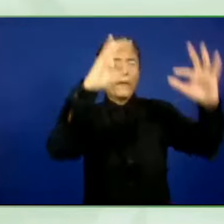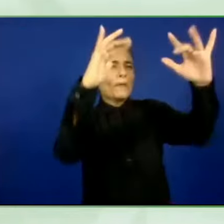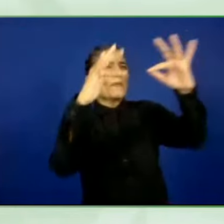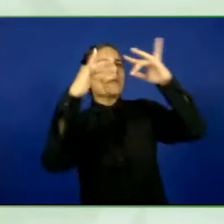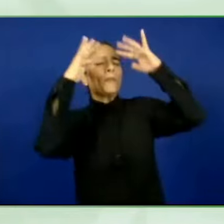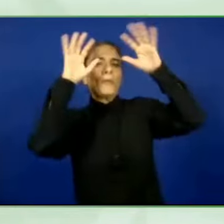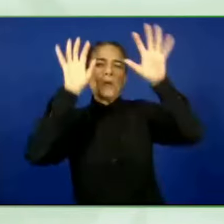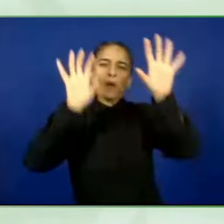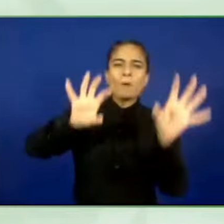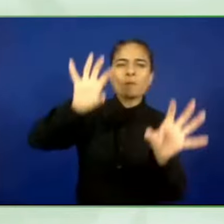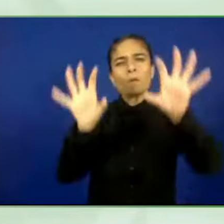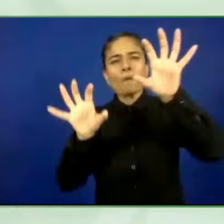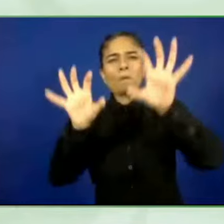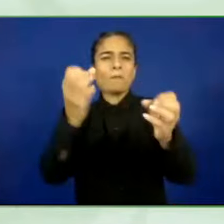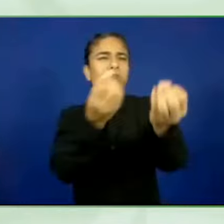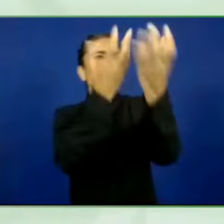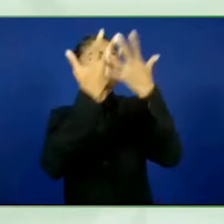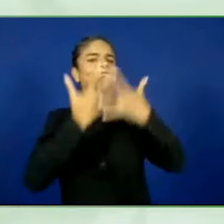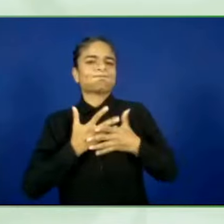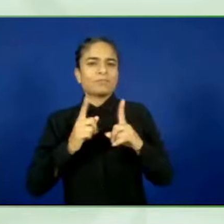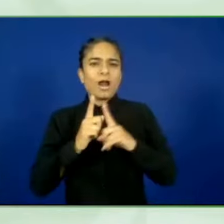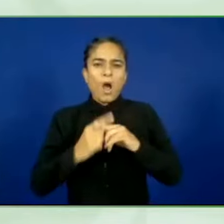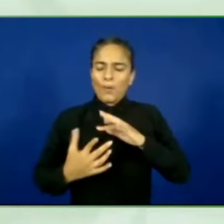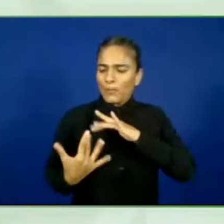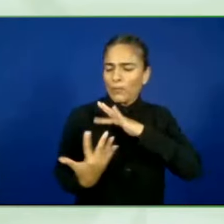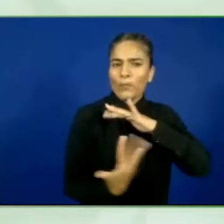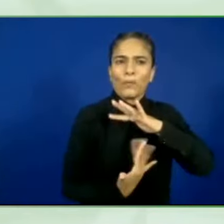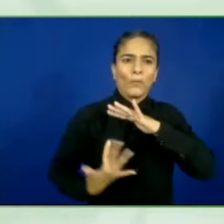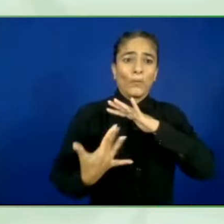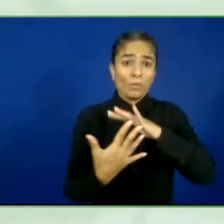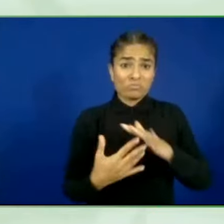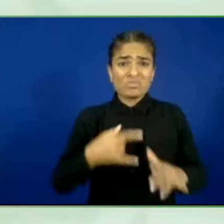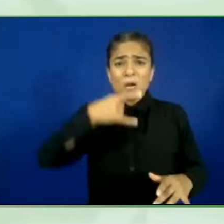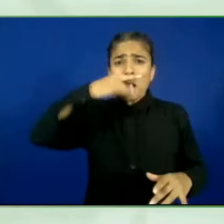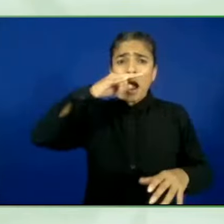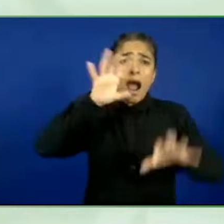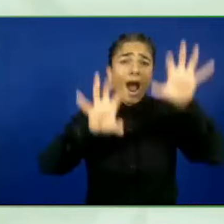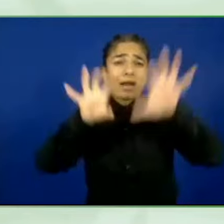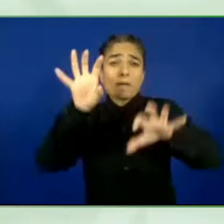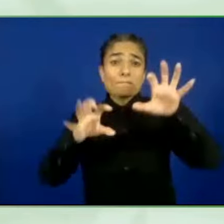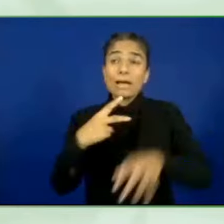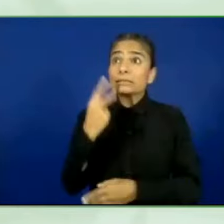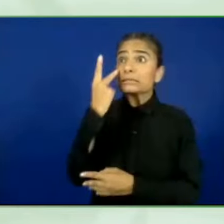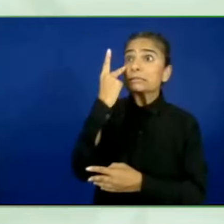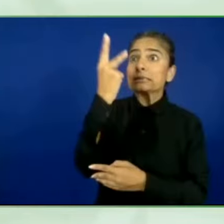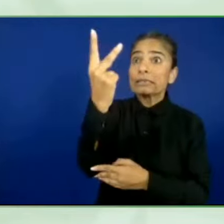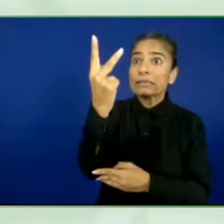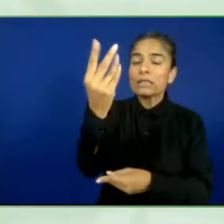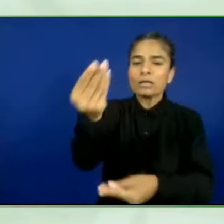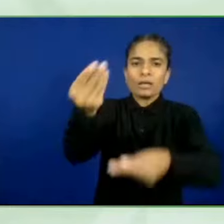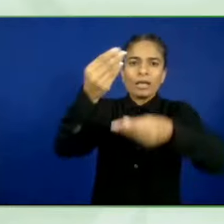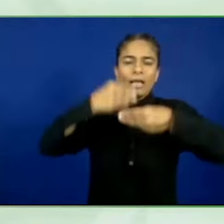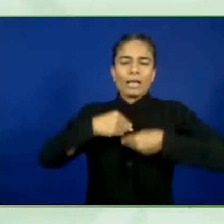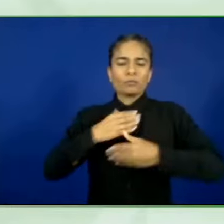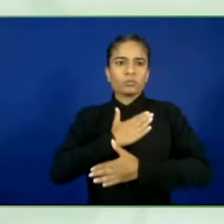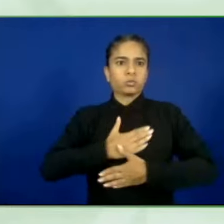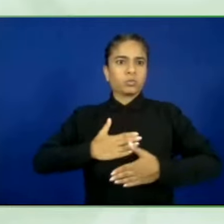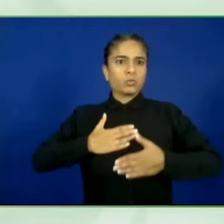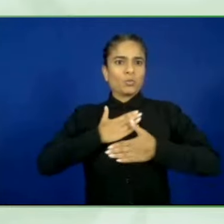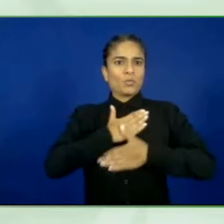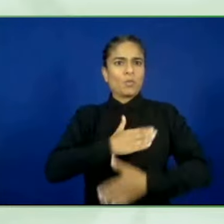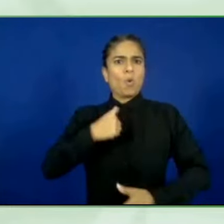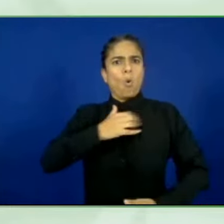animation film, it just felt amazing, and I wanted to be part of that, and I wanted to be able to make someone else